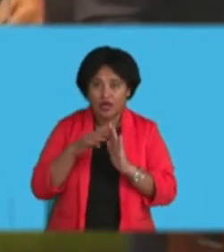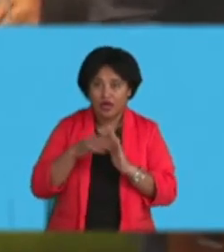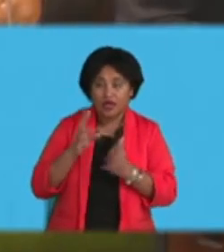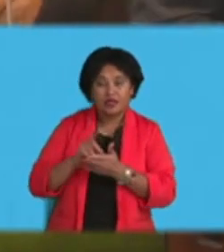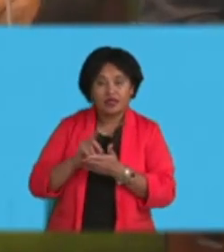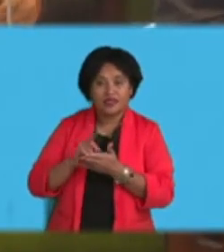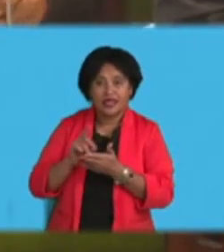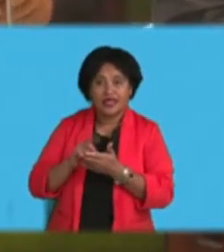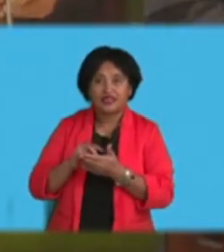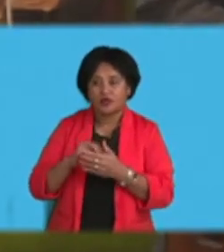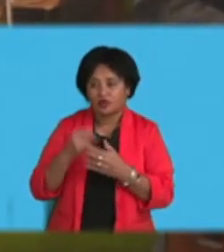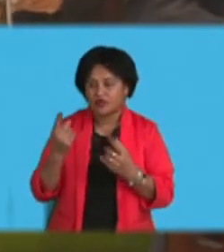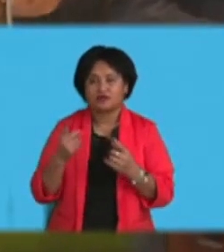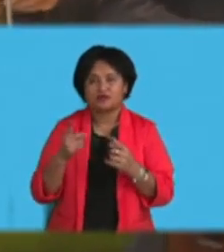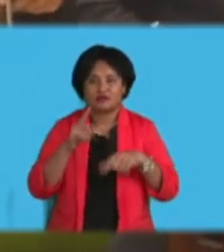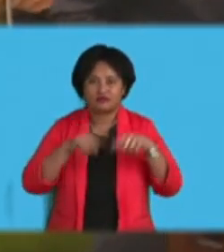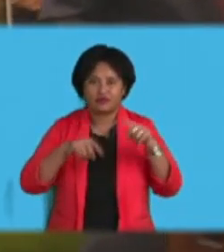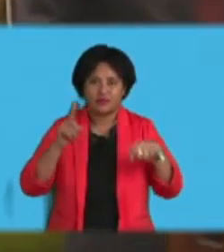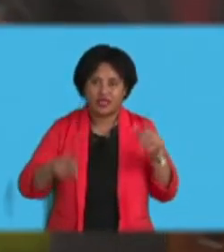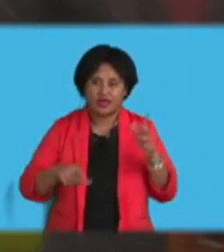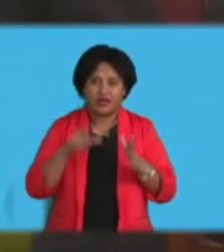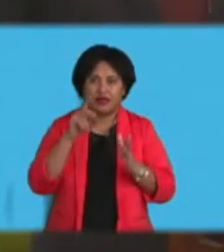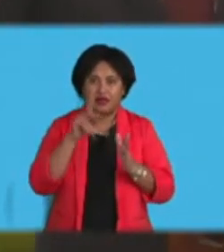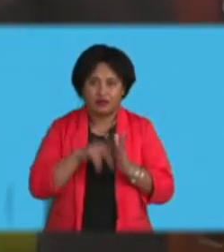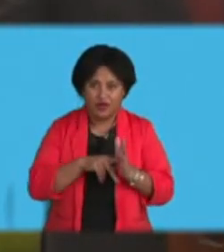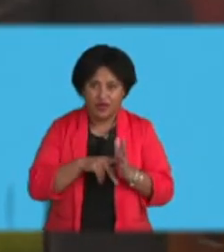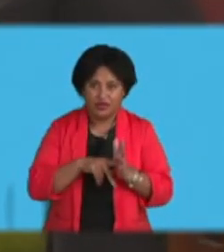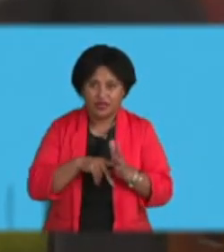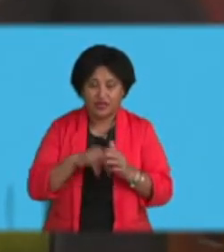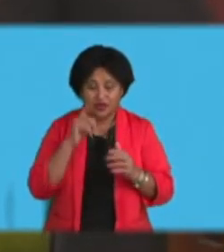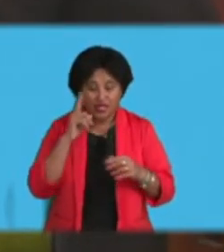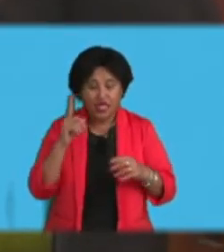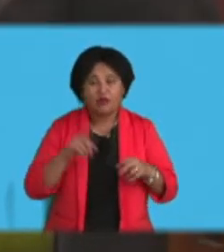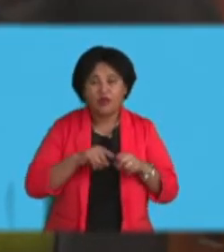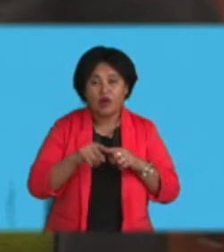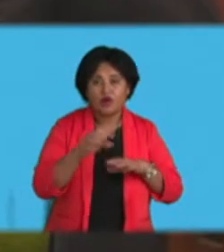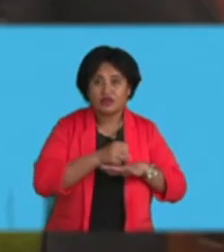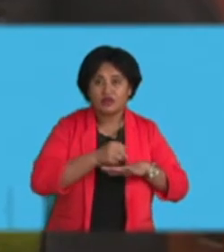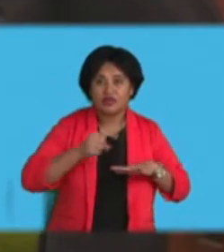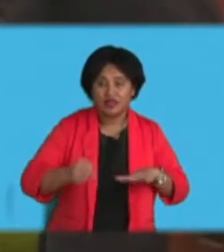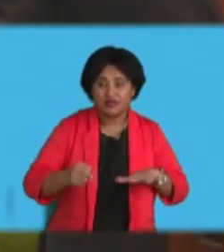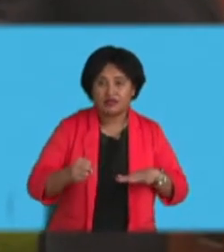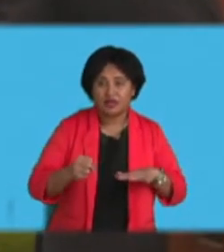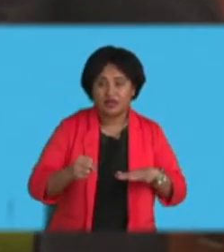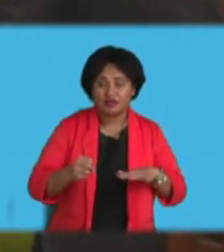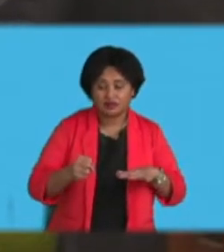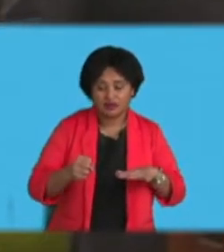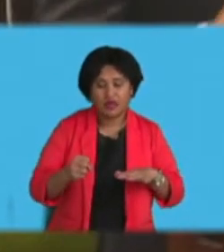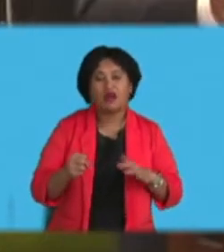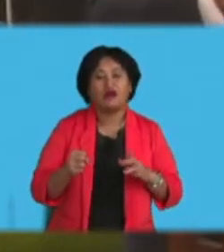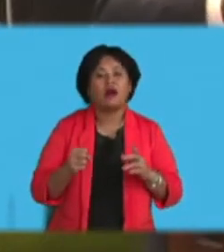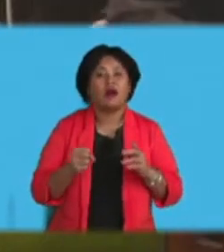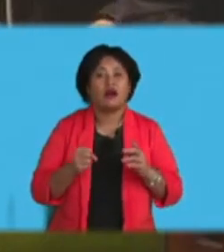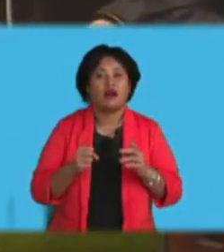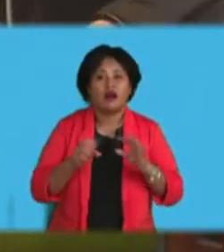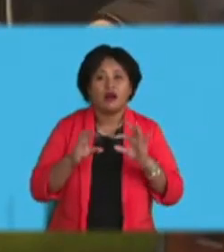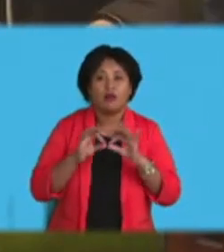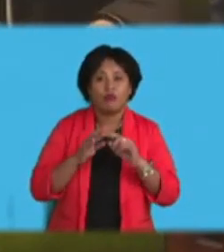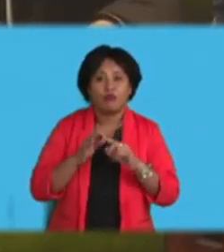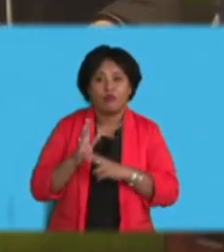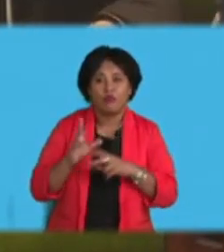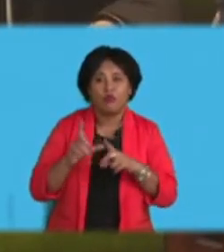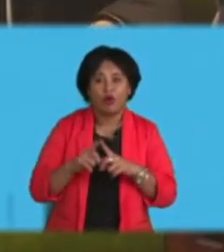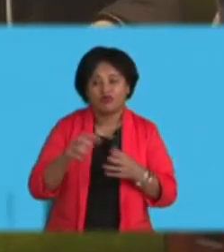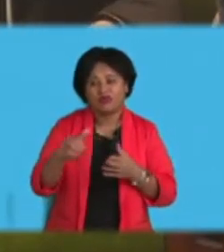which creates liquidity. Madam Speaker, as you see, most bonds, the government bonds in Fiji, there's no secondary market trading. People simply buy the bond, keep it